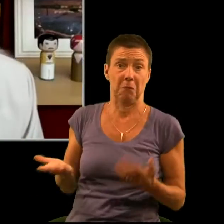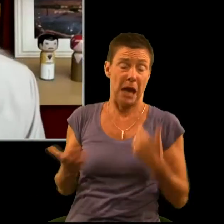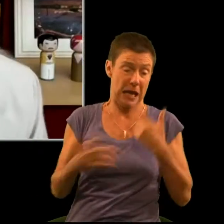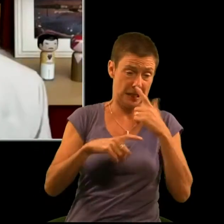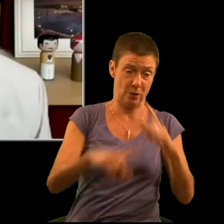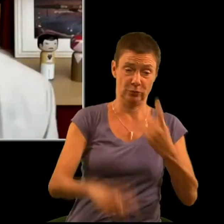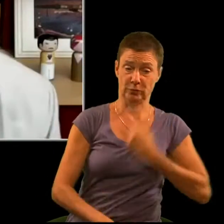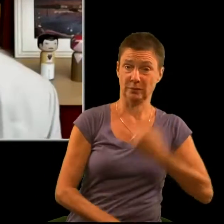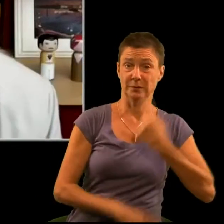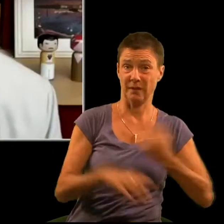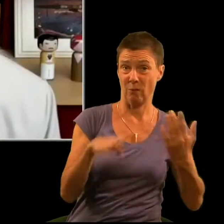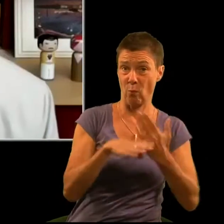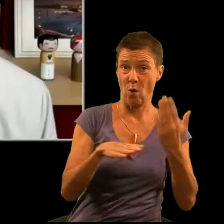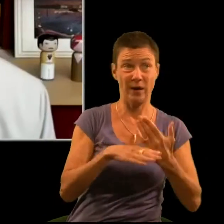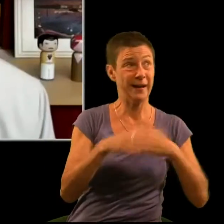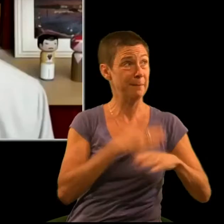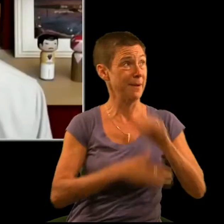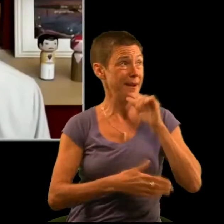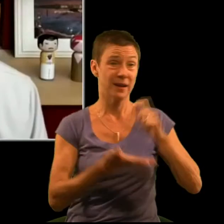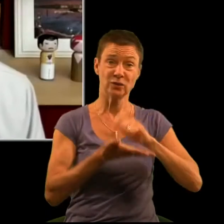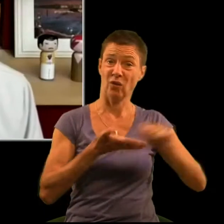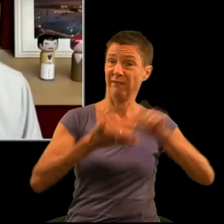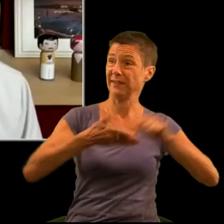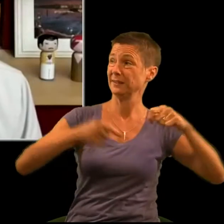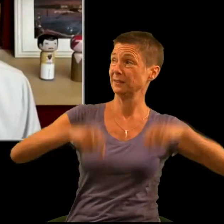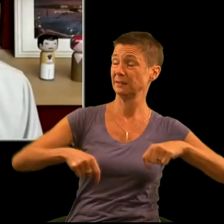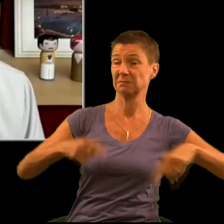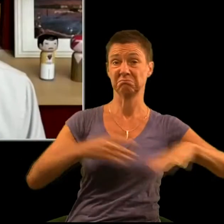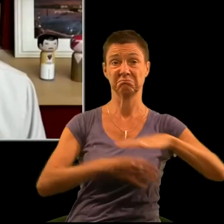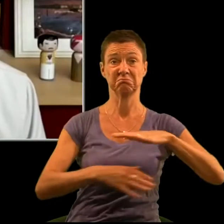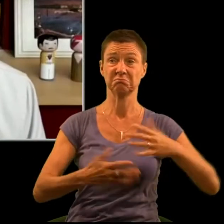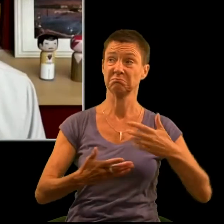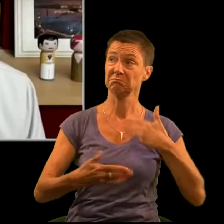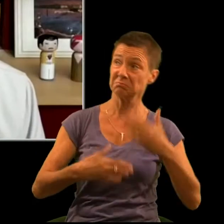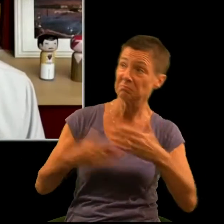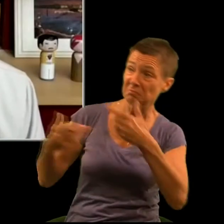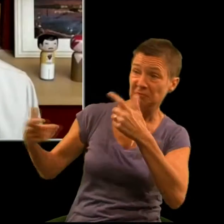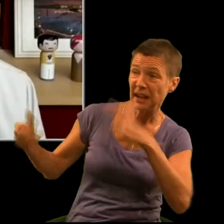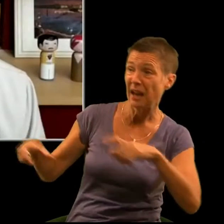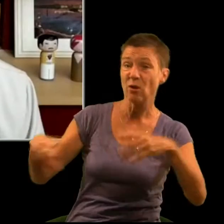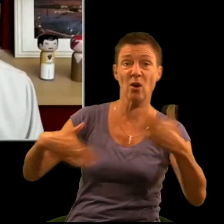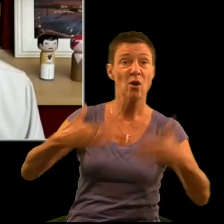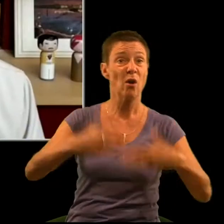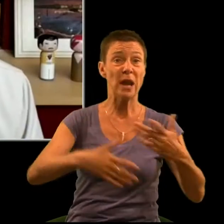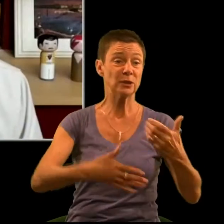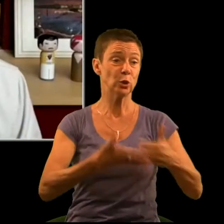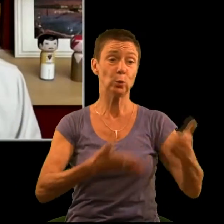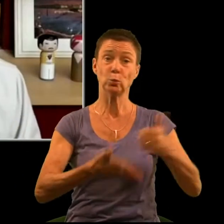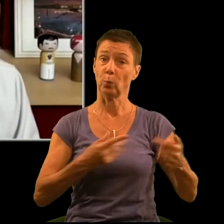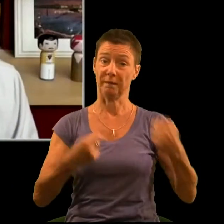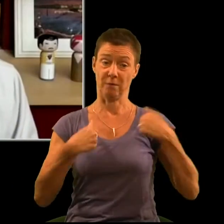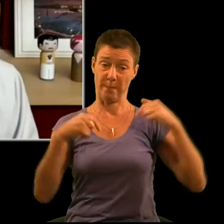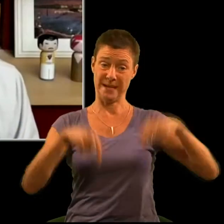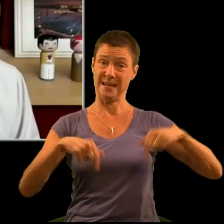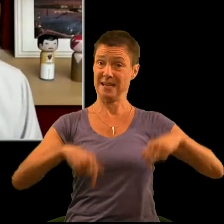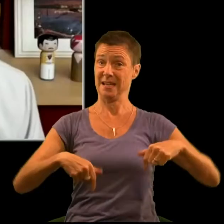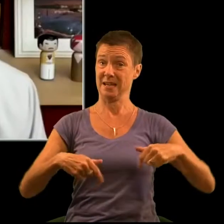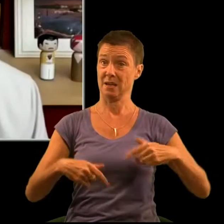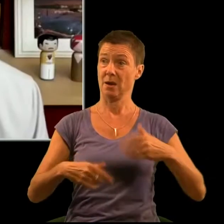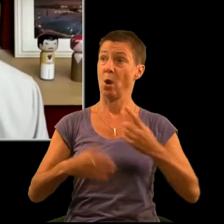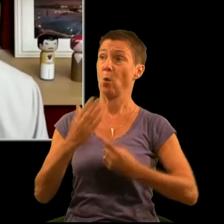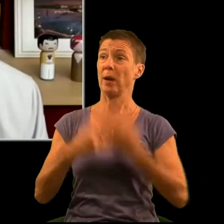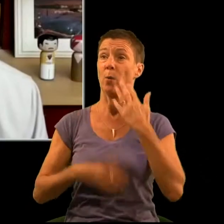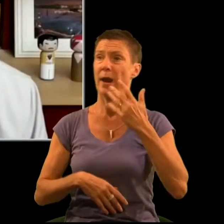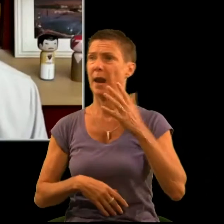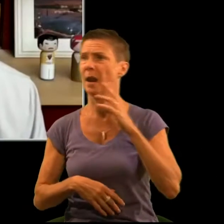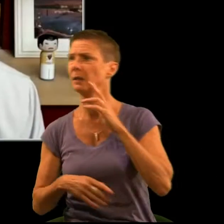continue working in my really nice office, and things went on pretty much as usual in here. So it was just when I stepped